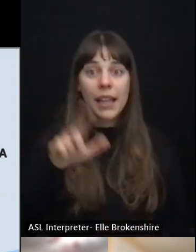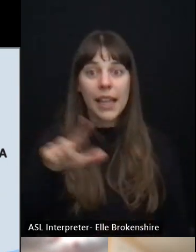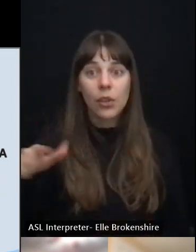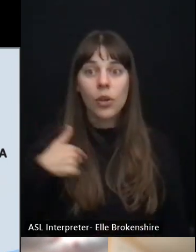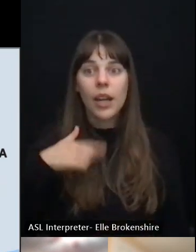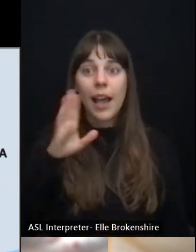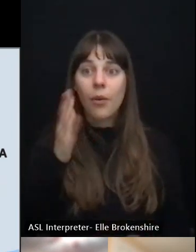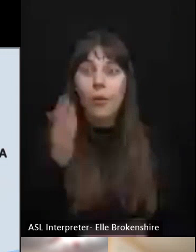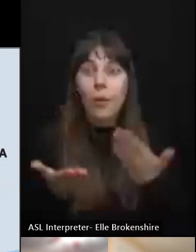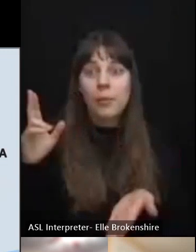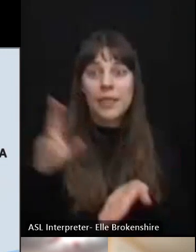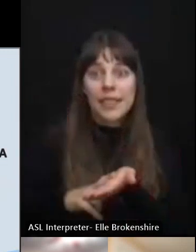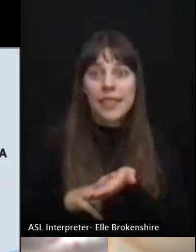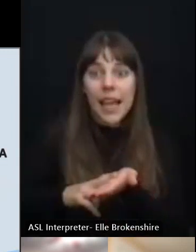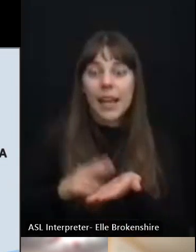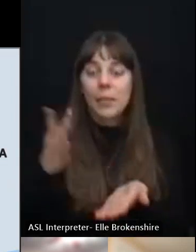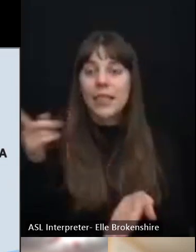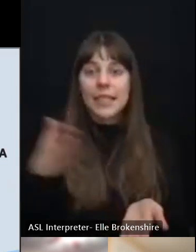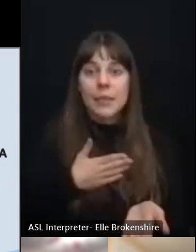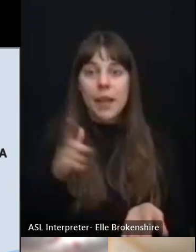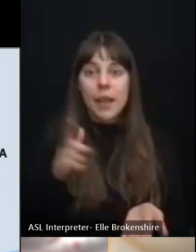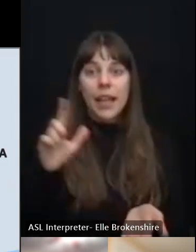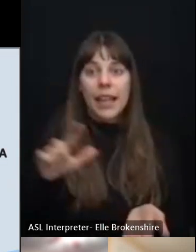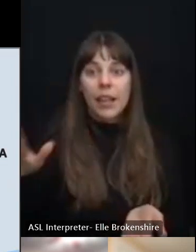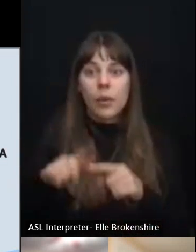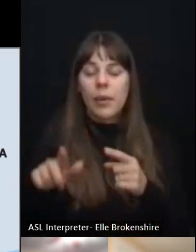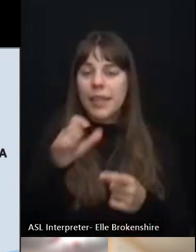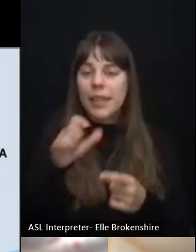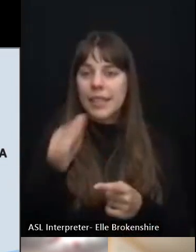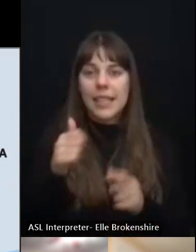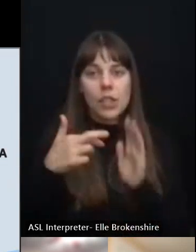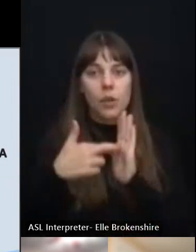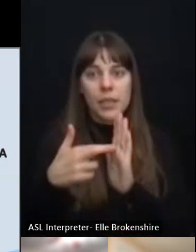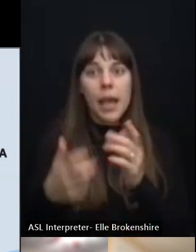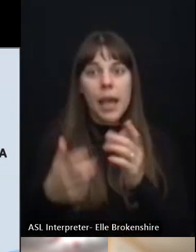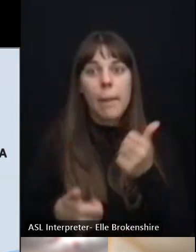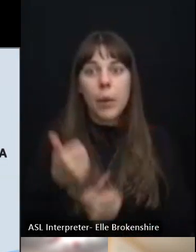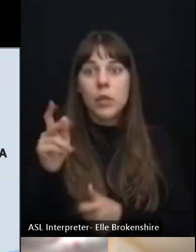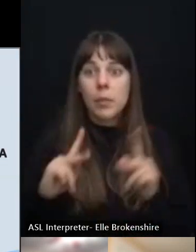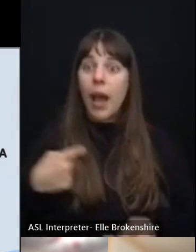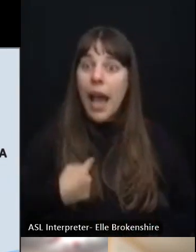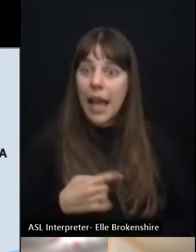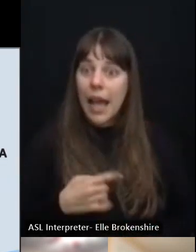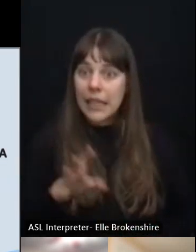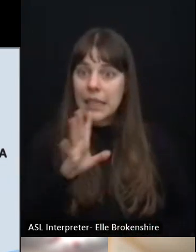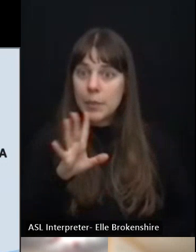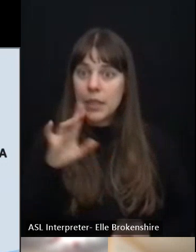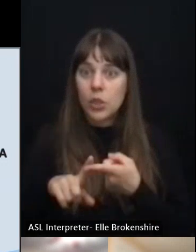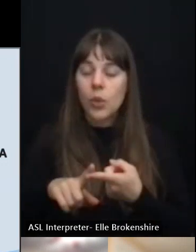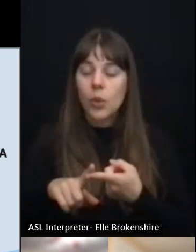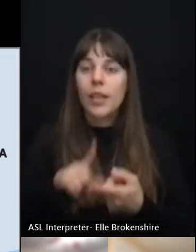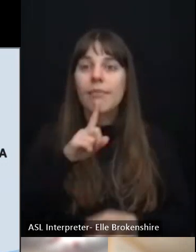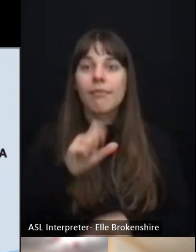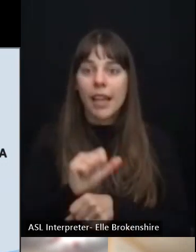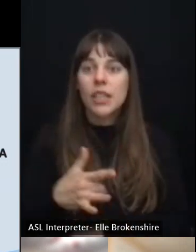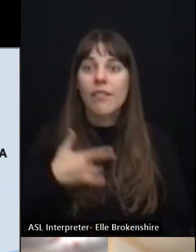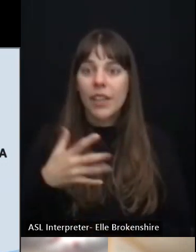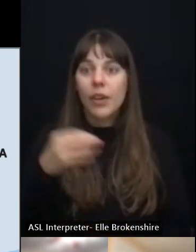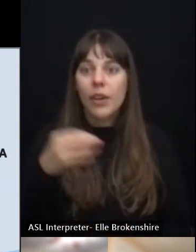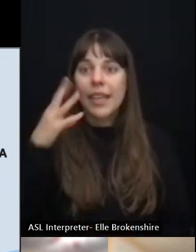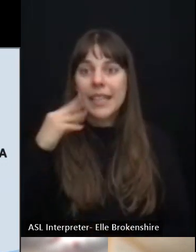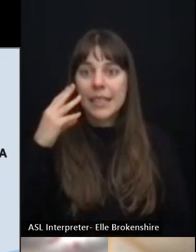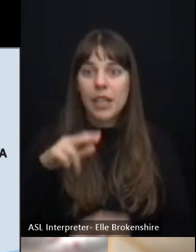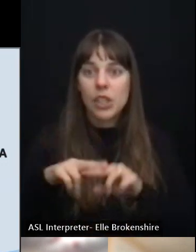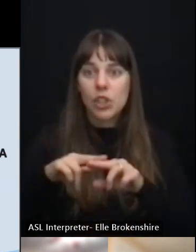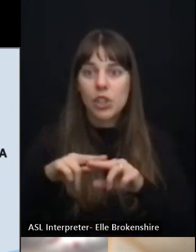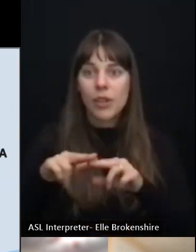landlord. But that does not represent what the majority of people that I speak to that actually feel and experience the train. That is